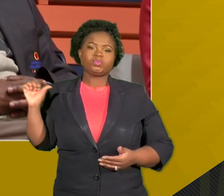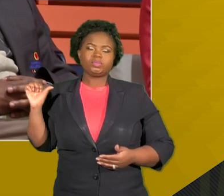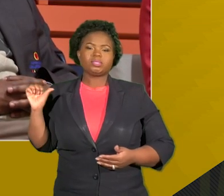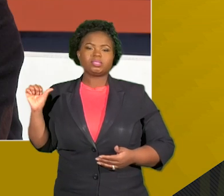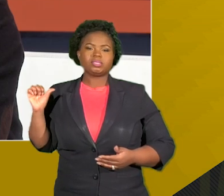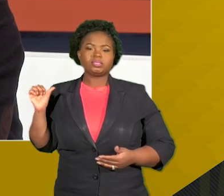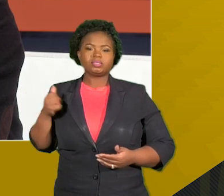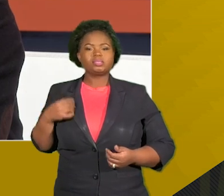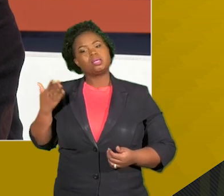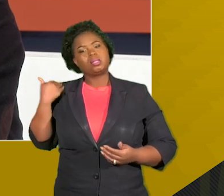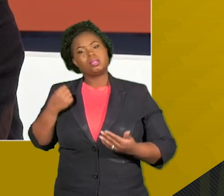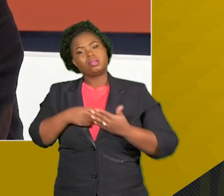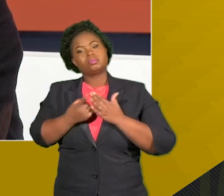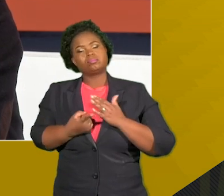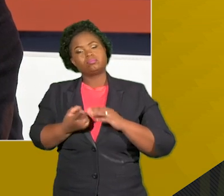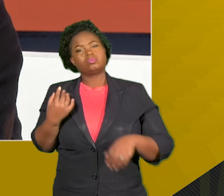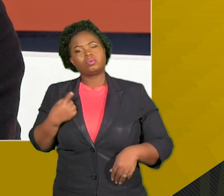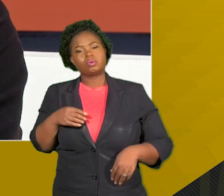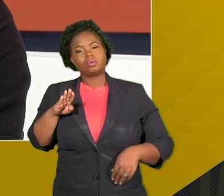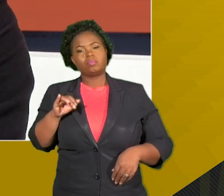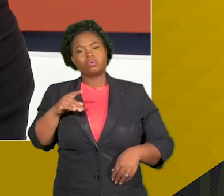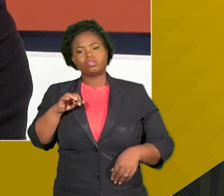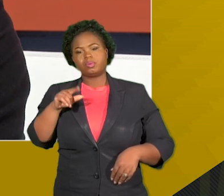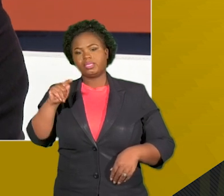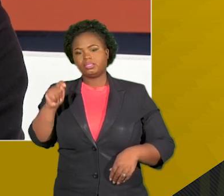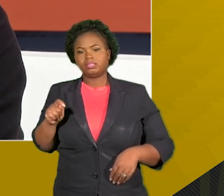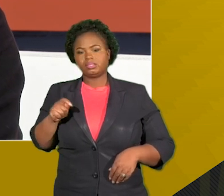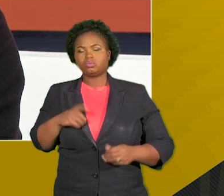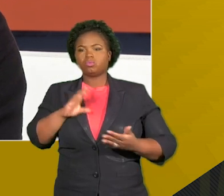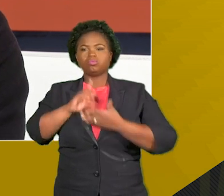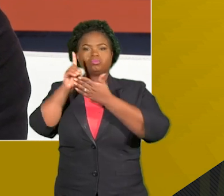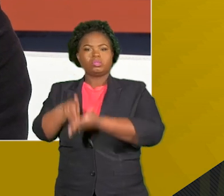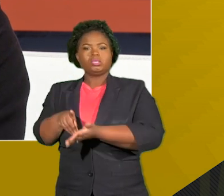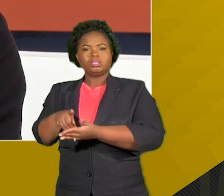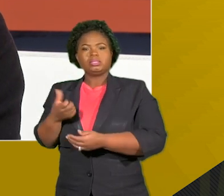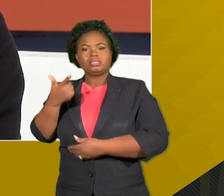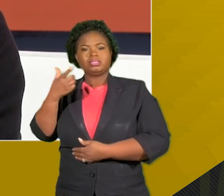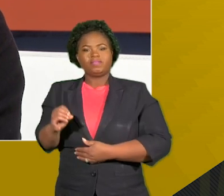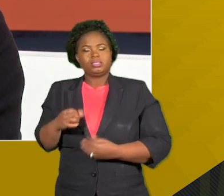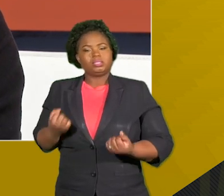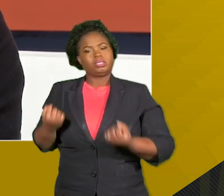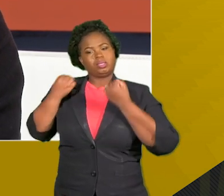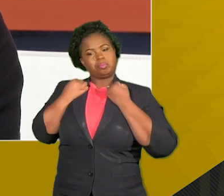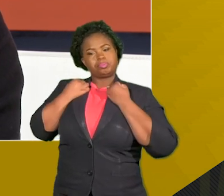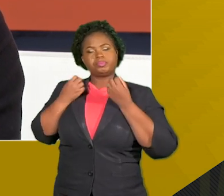out and in Brokkelspruit, we donated about 70 blankets because it's winter, kids need,